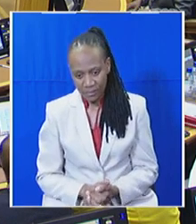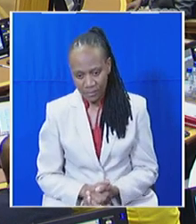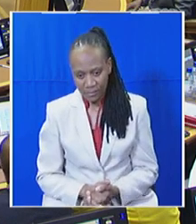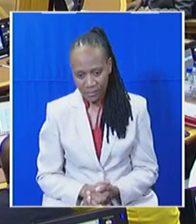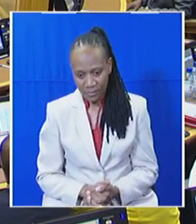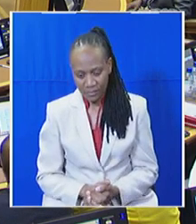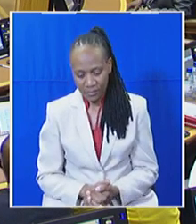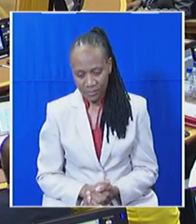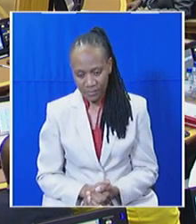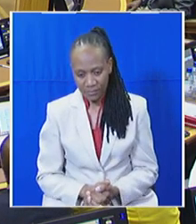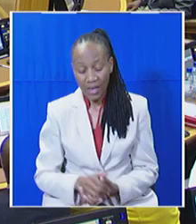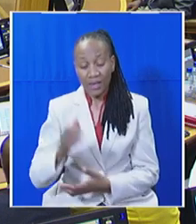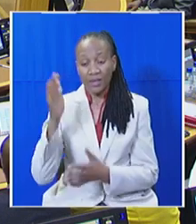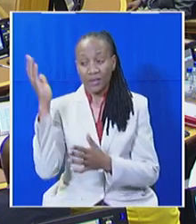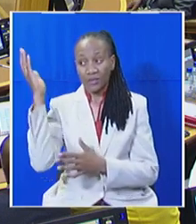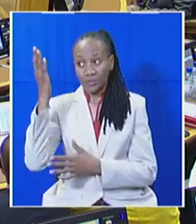Madam Speaker,